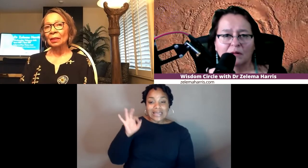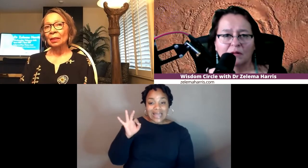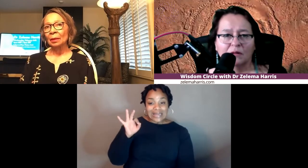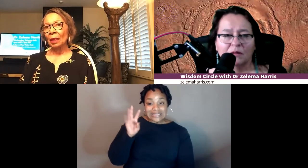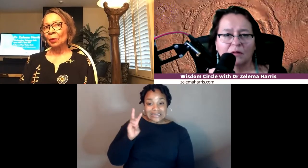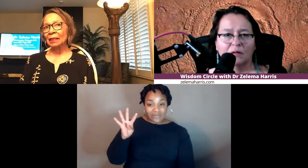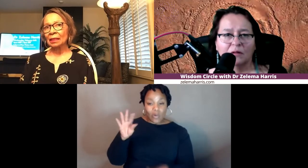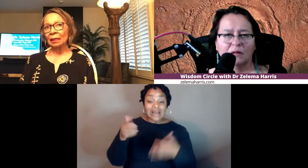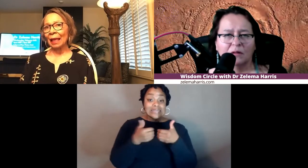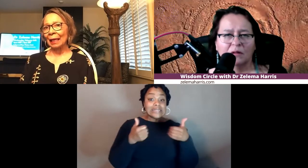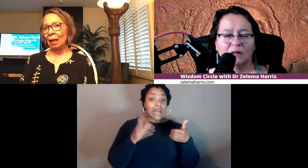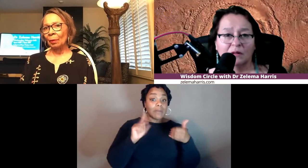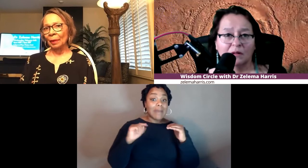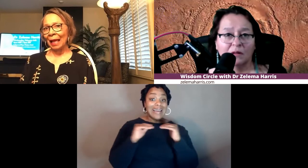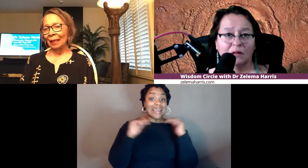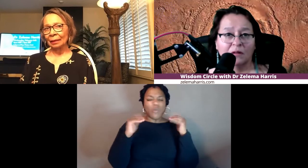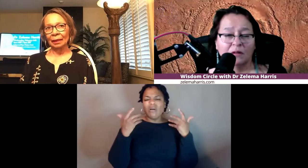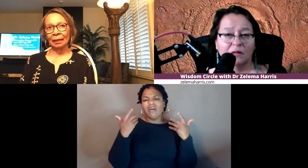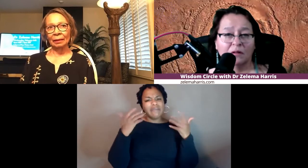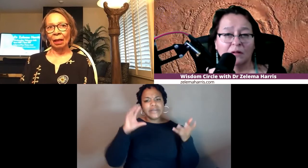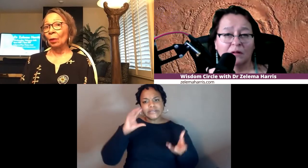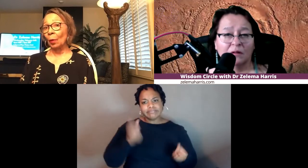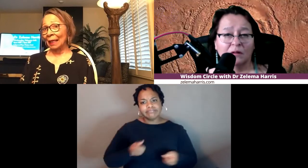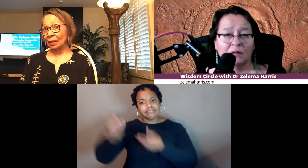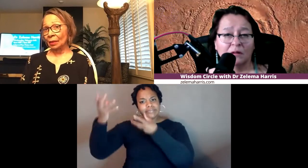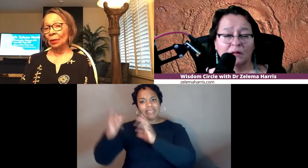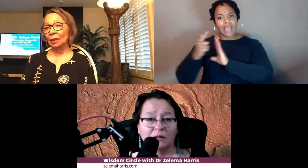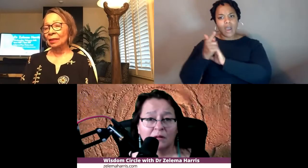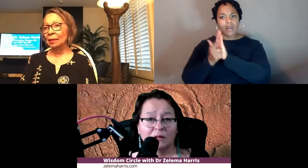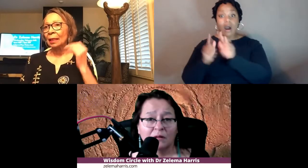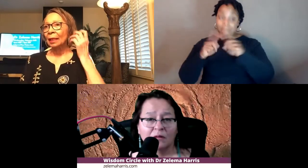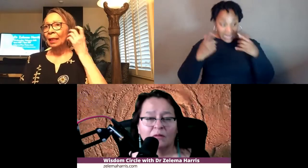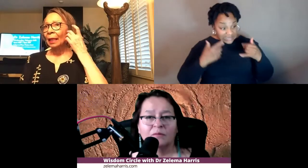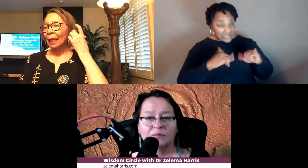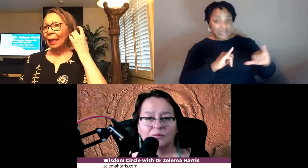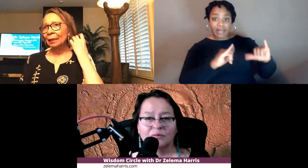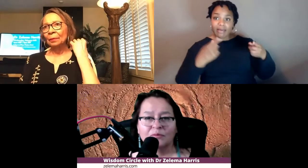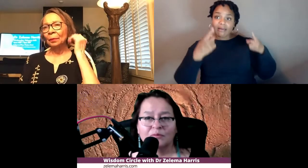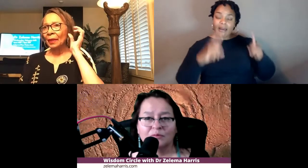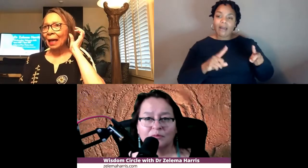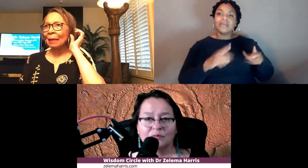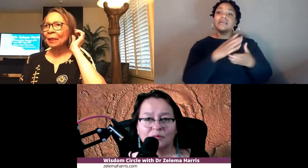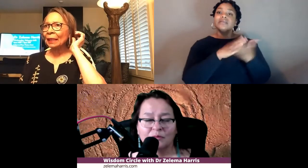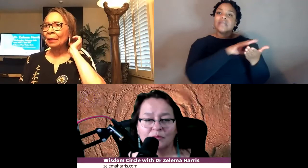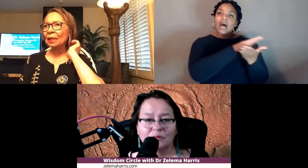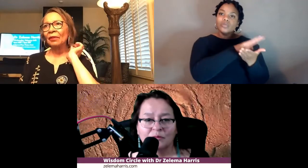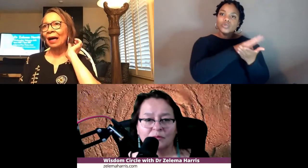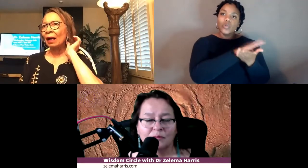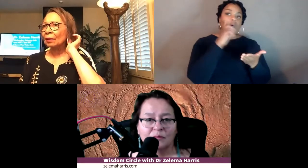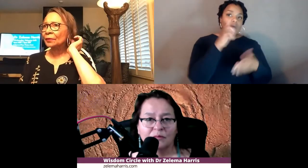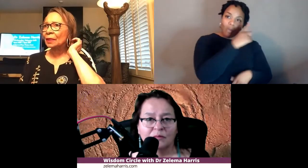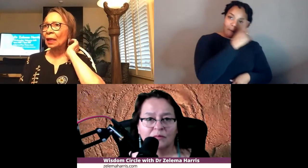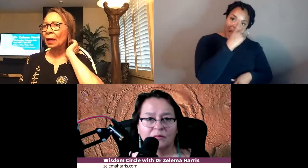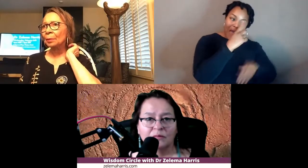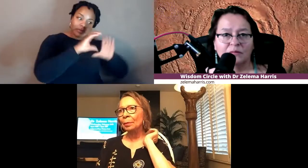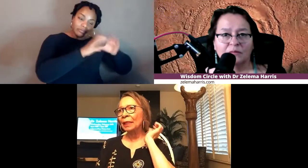abolished, but we still had all Black and all white schools. And I became